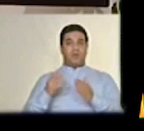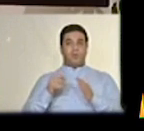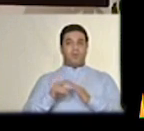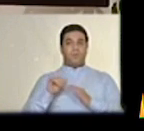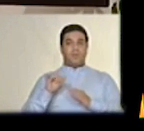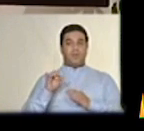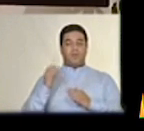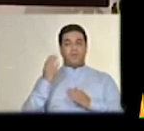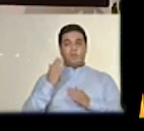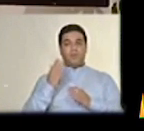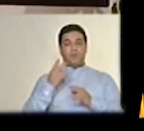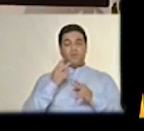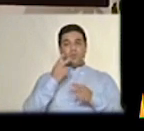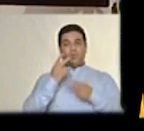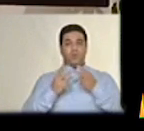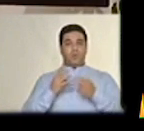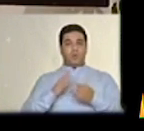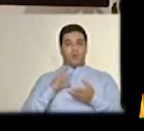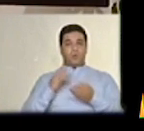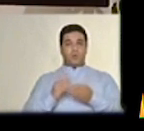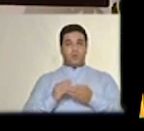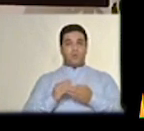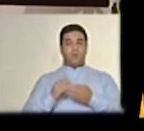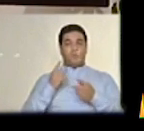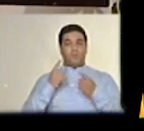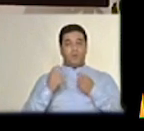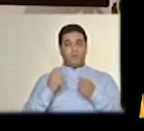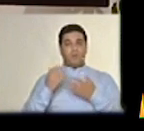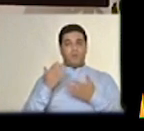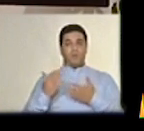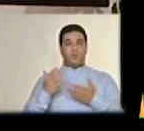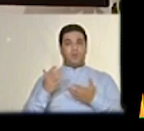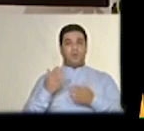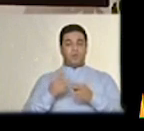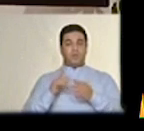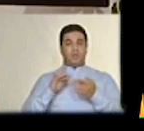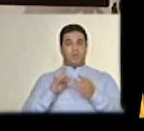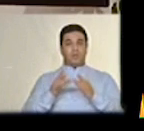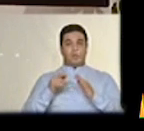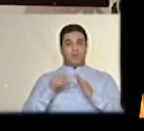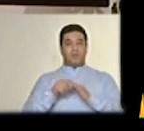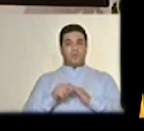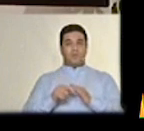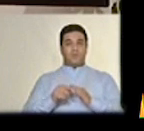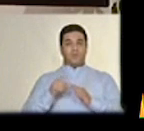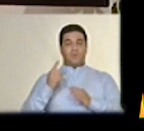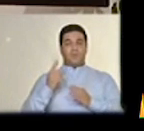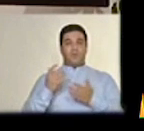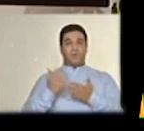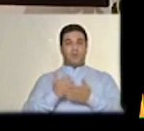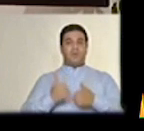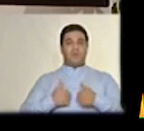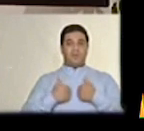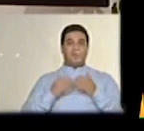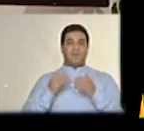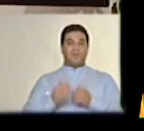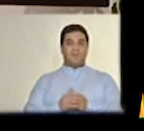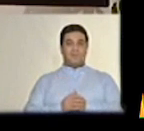badiiy film suratga olingani haqida ma'lumotlarni aziz o'quvchilar internet saytlardan bir topishga harakat